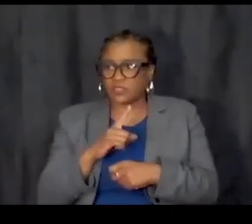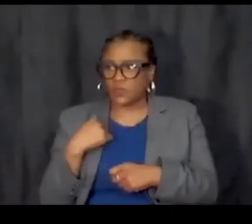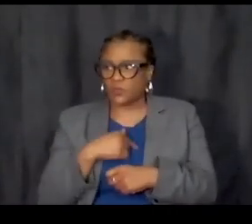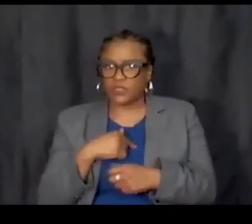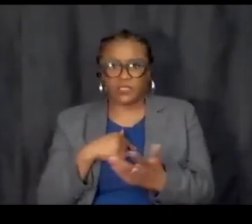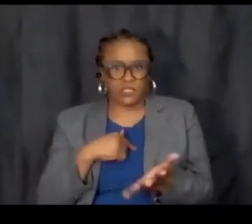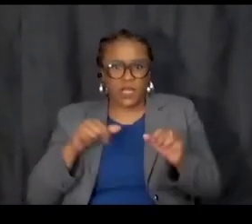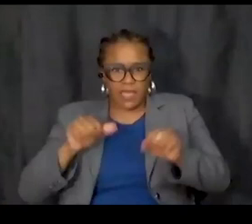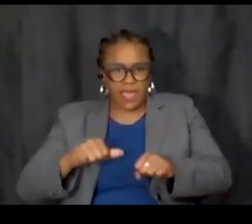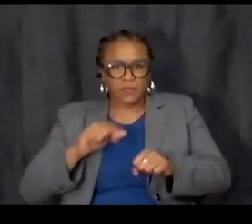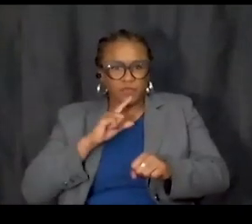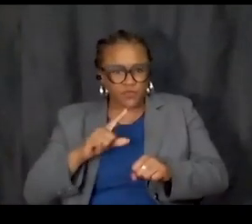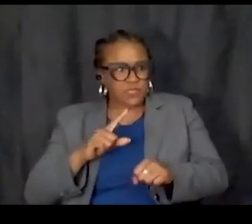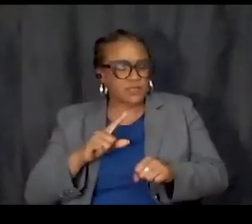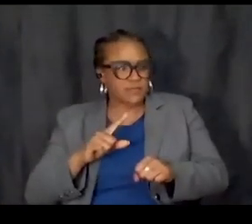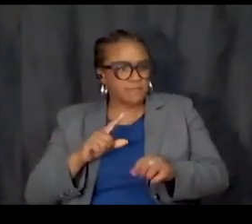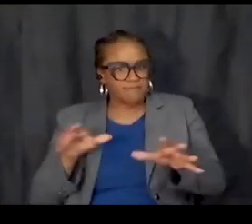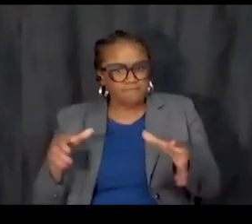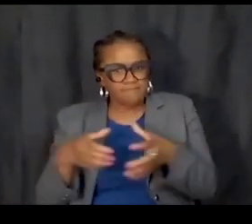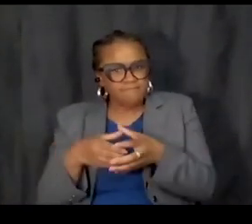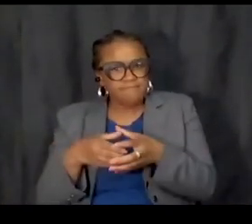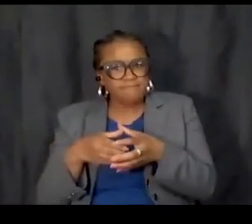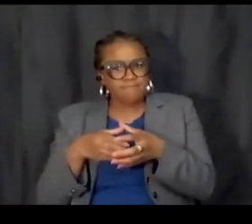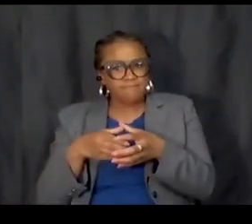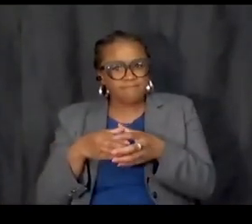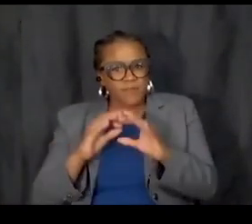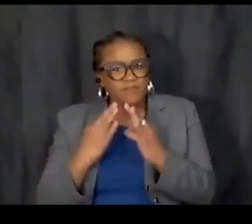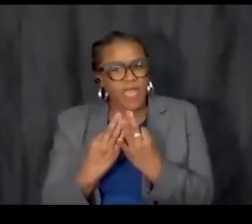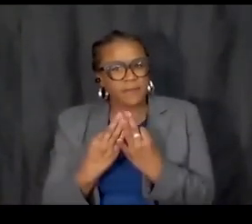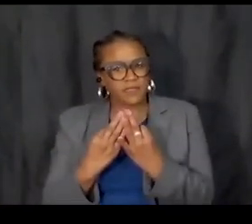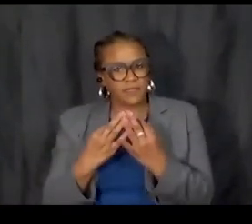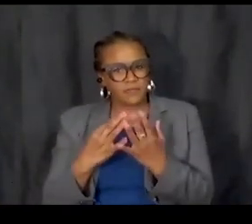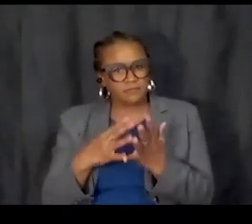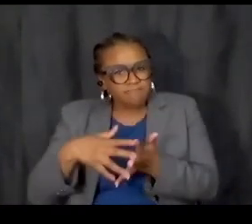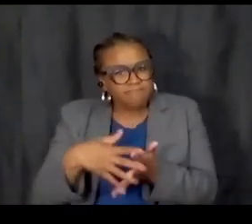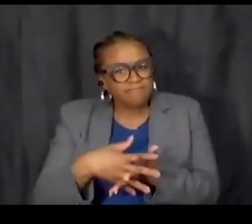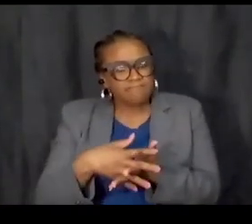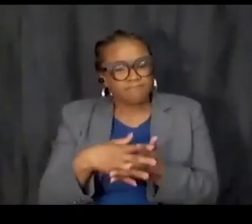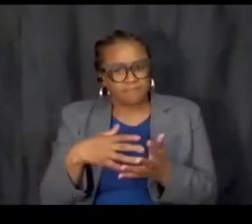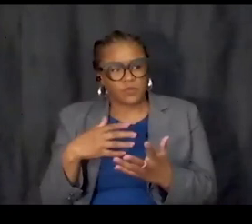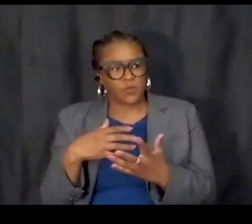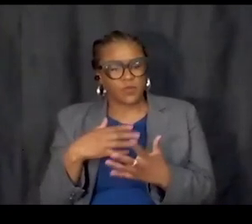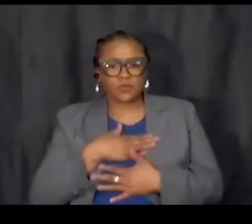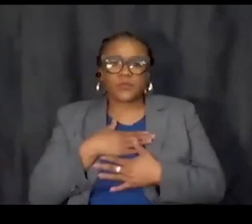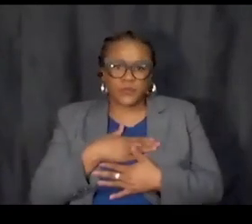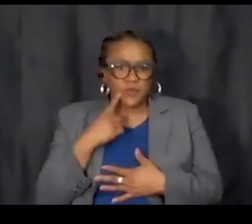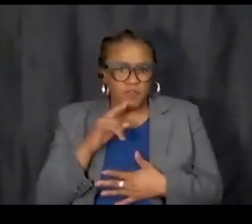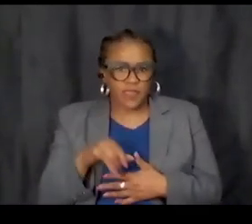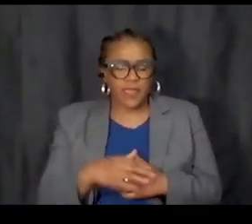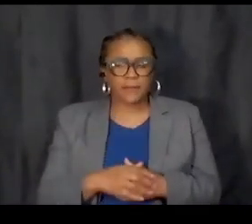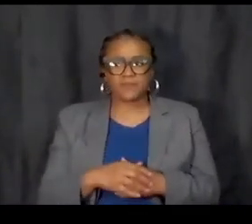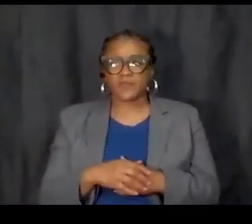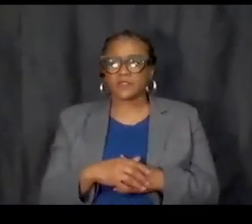form the kind of family here. So I'm grateful for that. In terms of like, yeah, it's funny. I